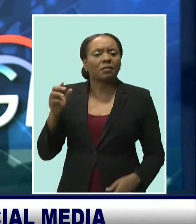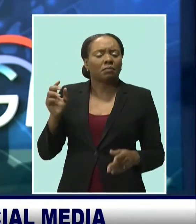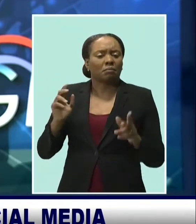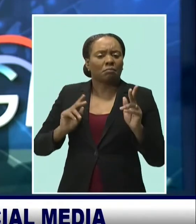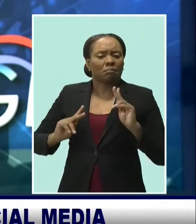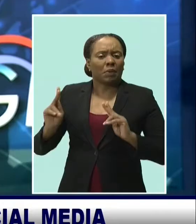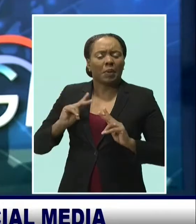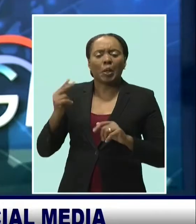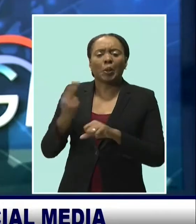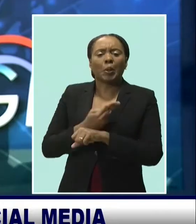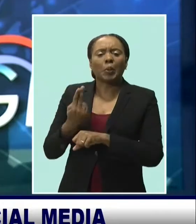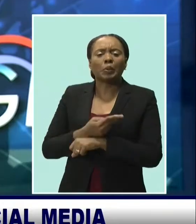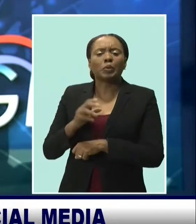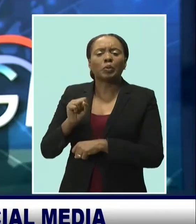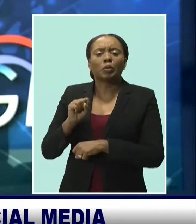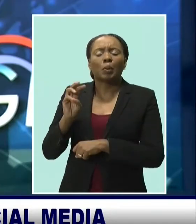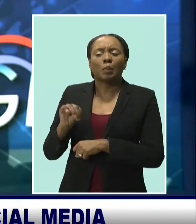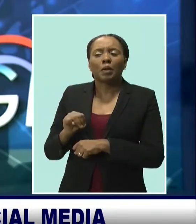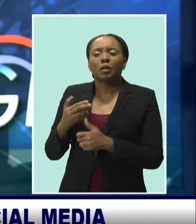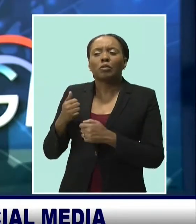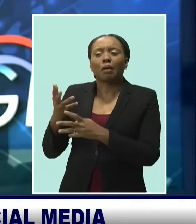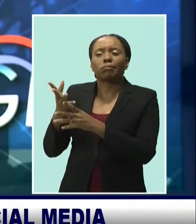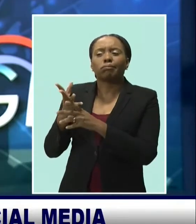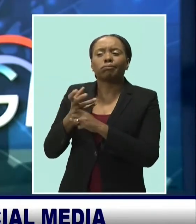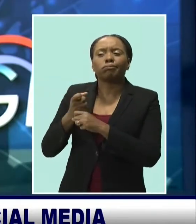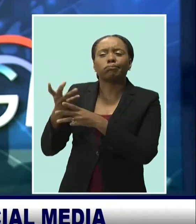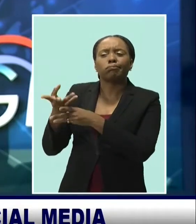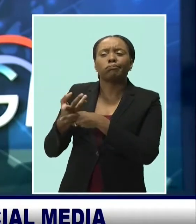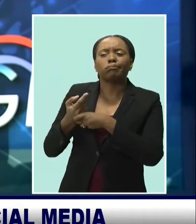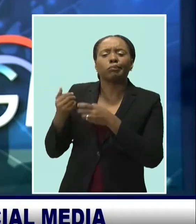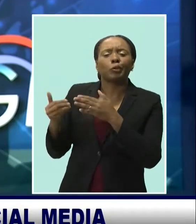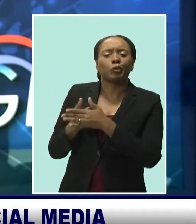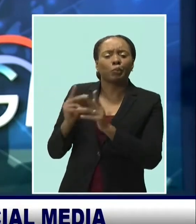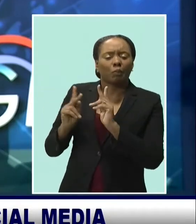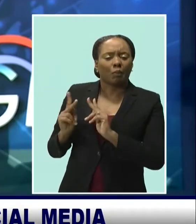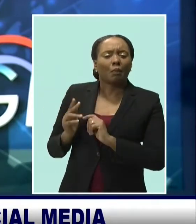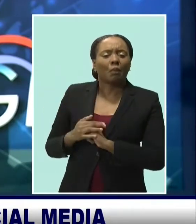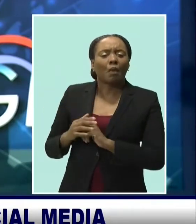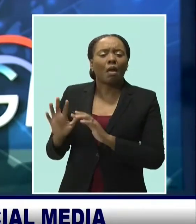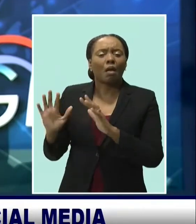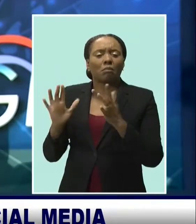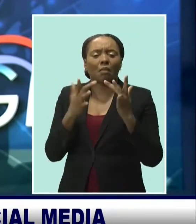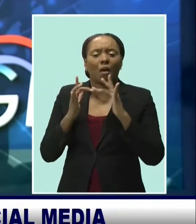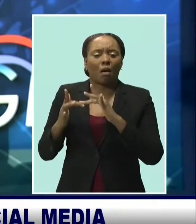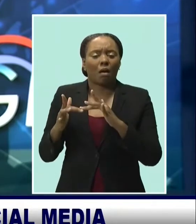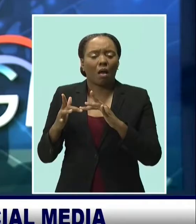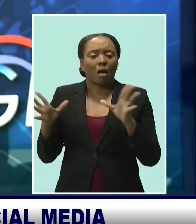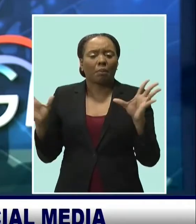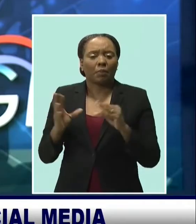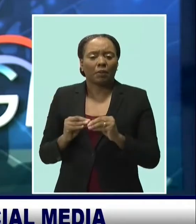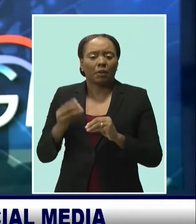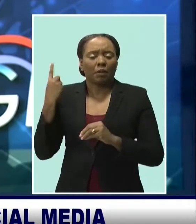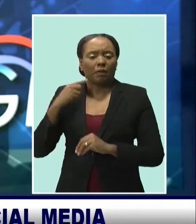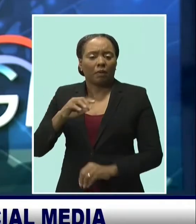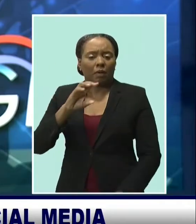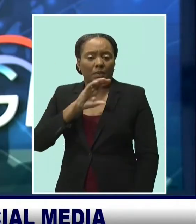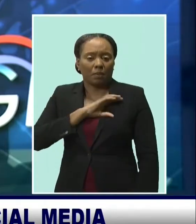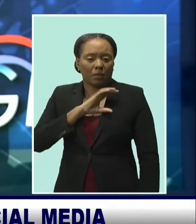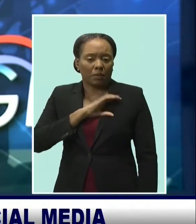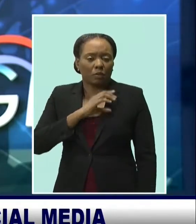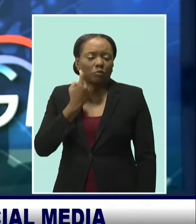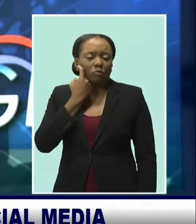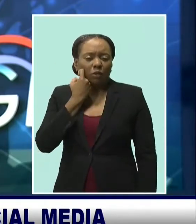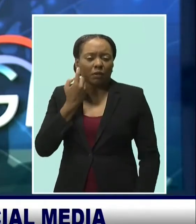now using social media to recruit new victims. She made this revelation during a virtual ceremony for members of the Royal Barbados Police Force